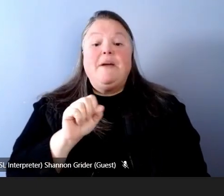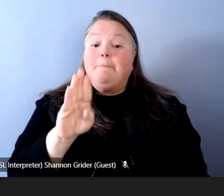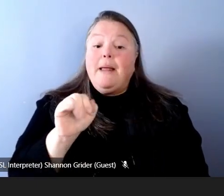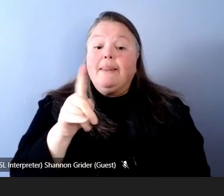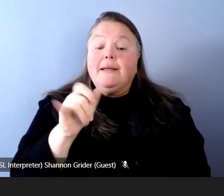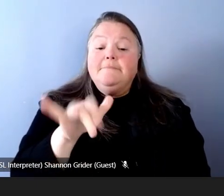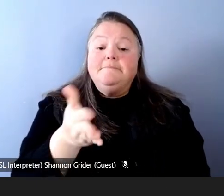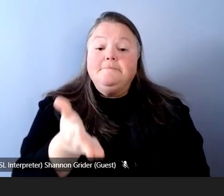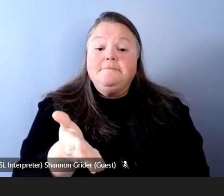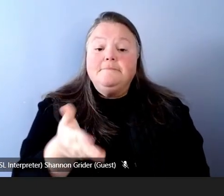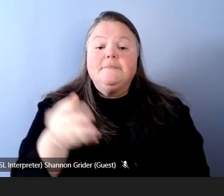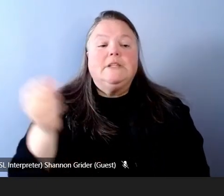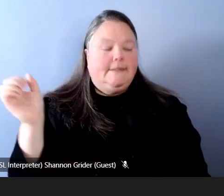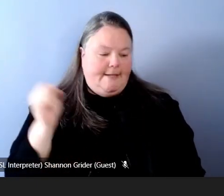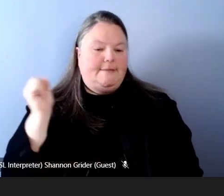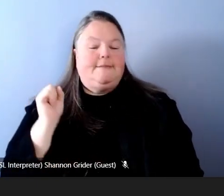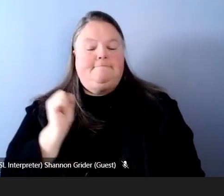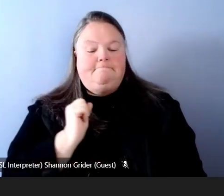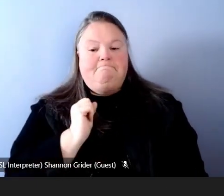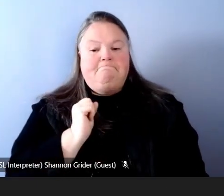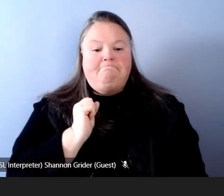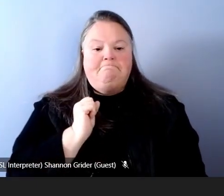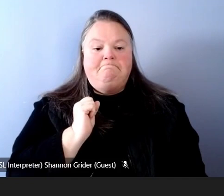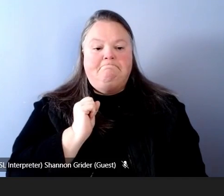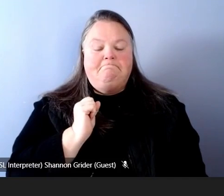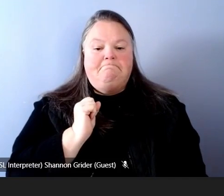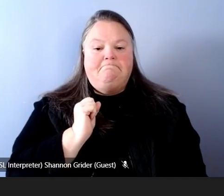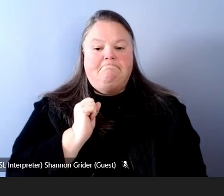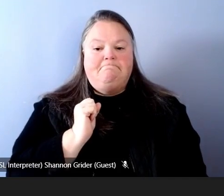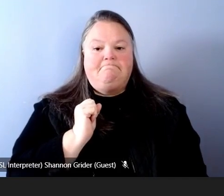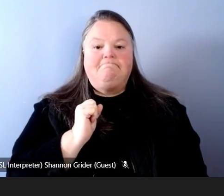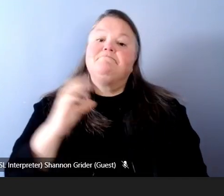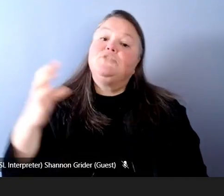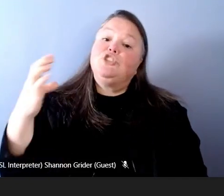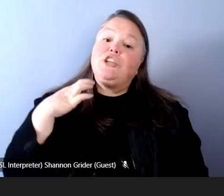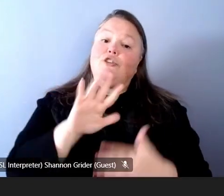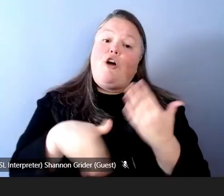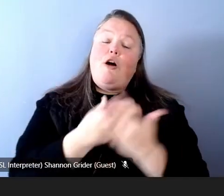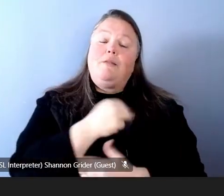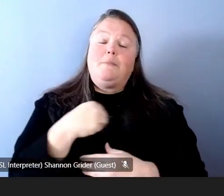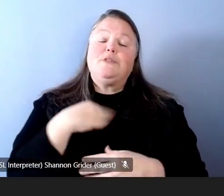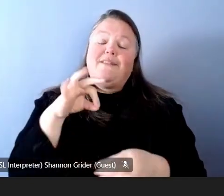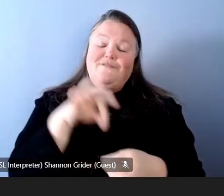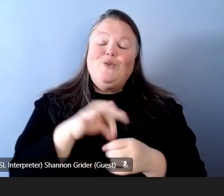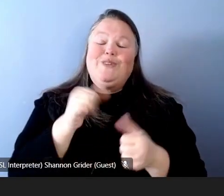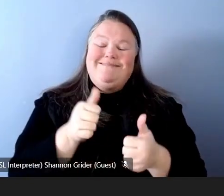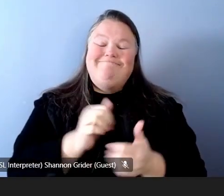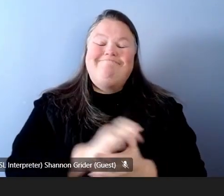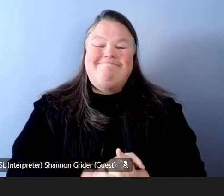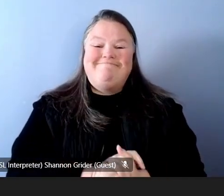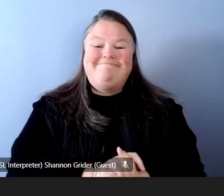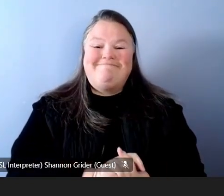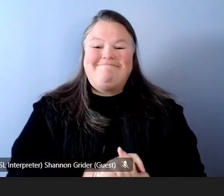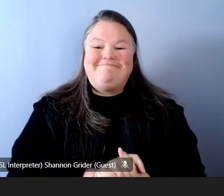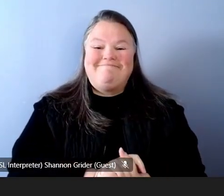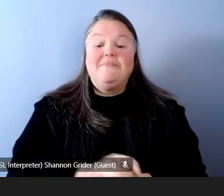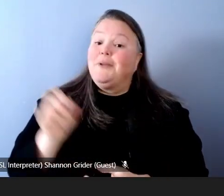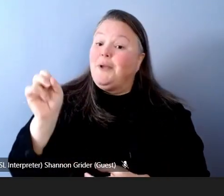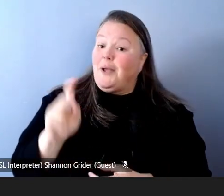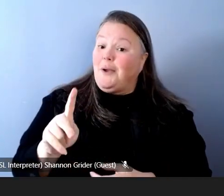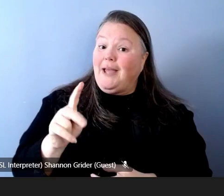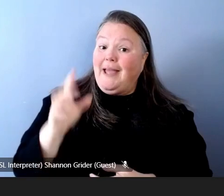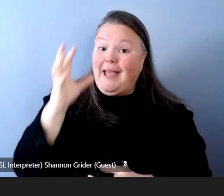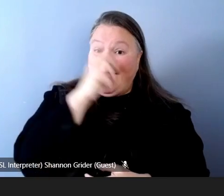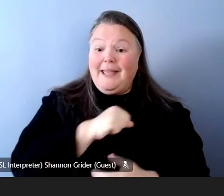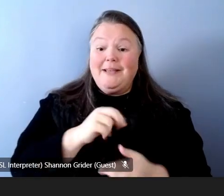Bentley. Yes. Okay, Chair. All members have voted. Okay, so guess for